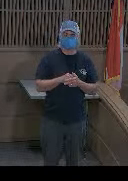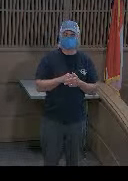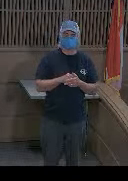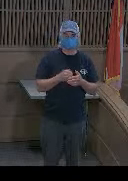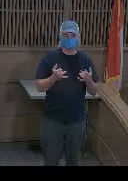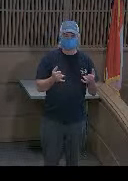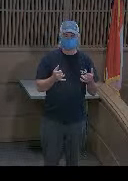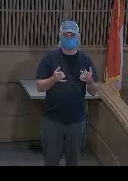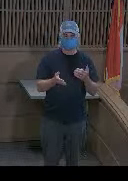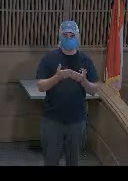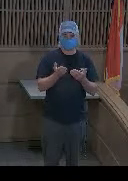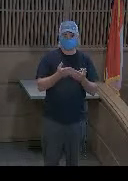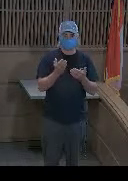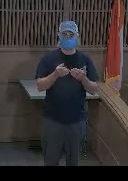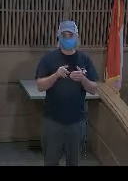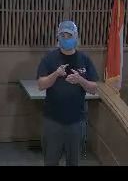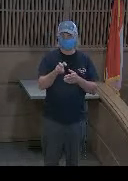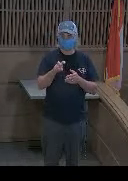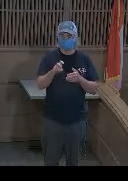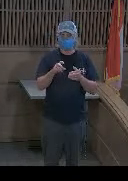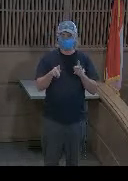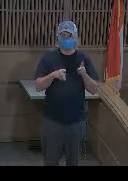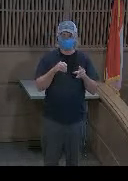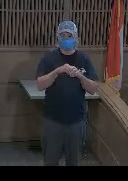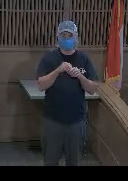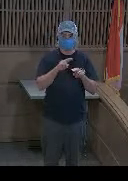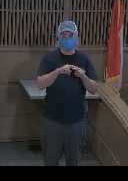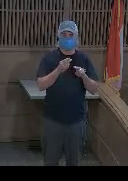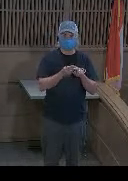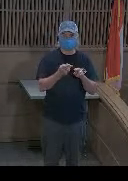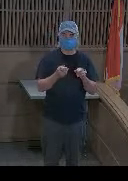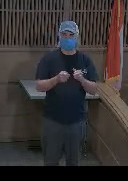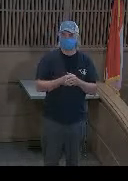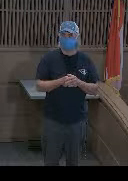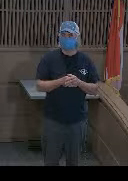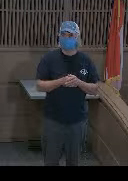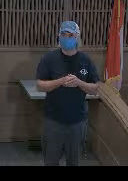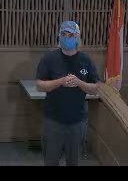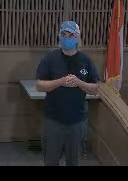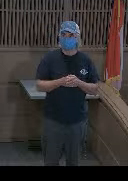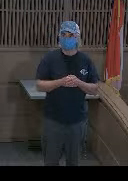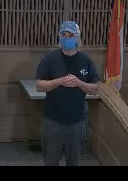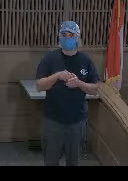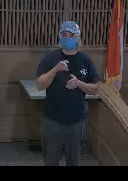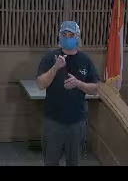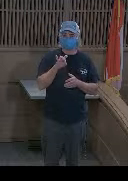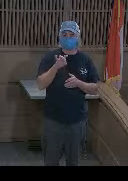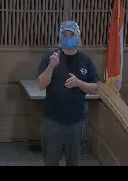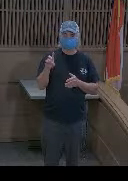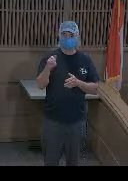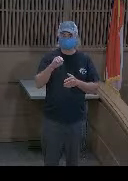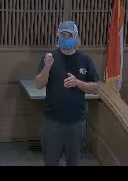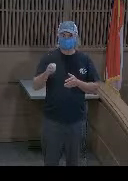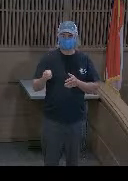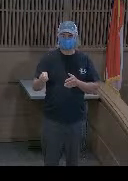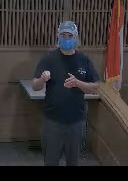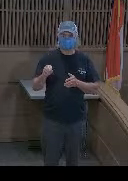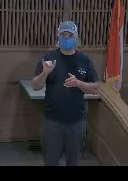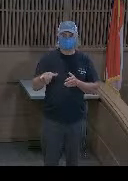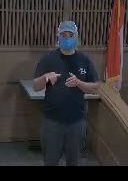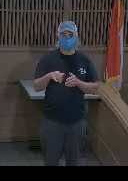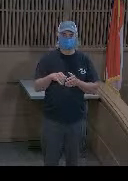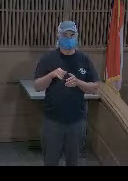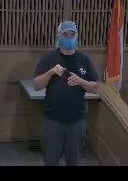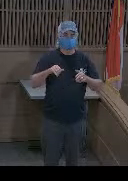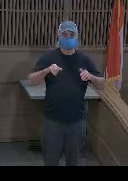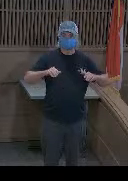people. Of those 200 people, 87% are non-vaccinated. Let's turn this around in the